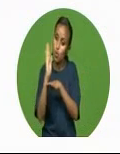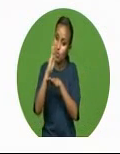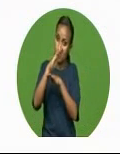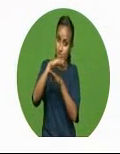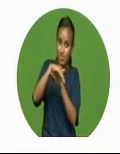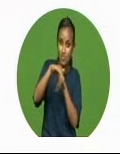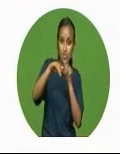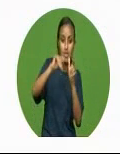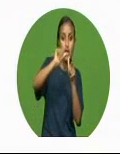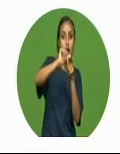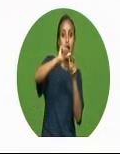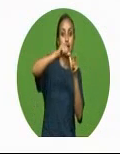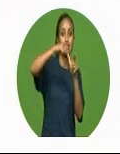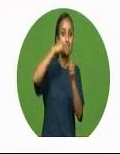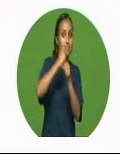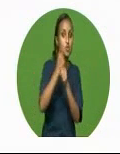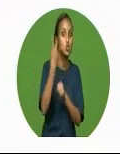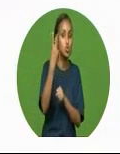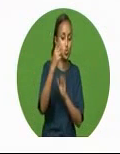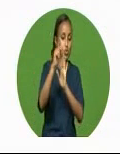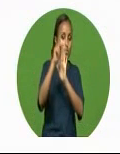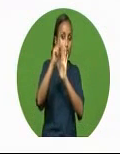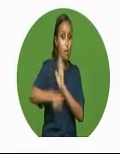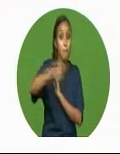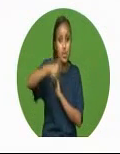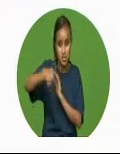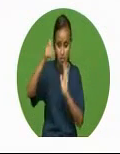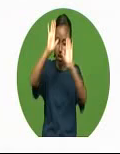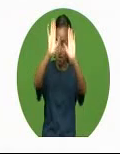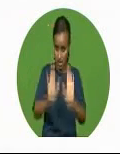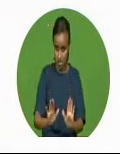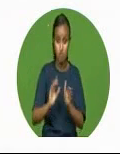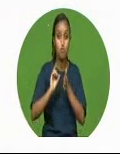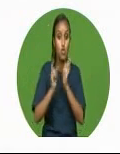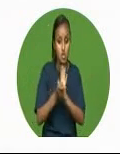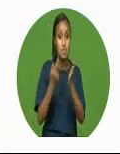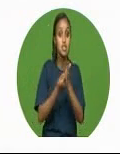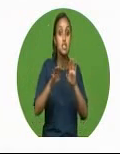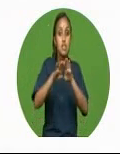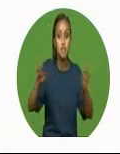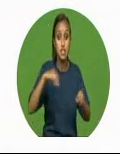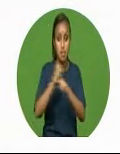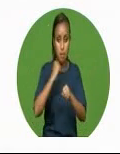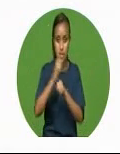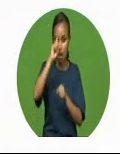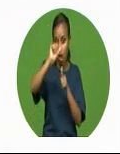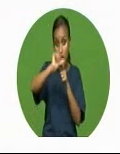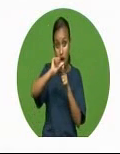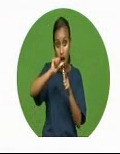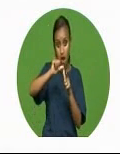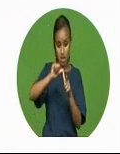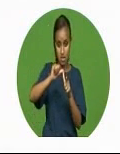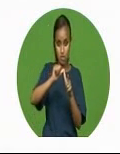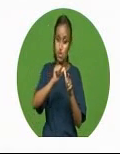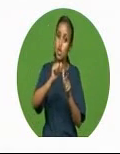which makes angle with two principal planes. For example, this surface makes